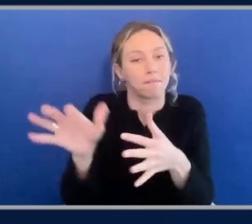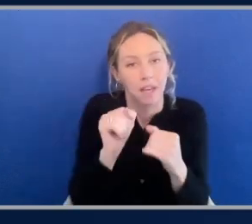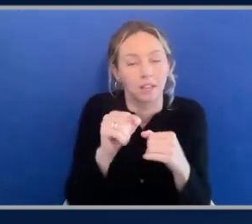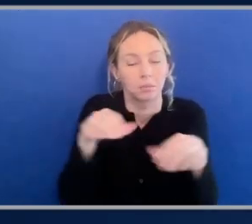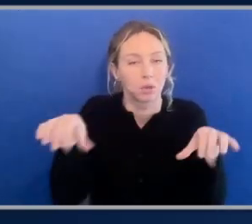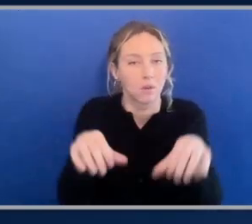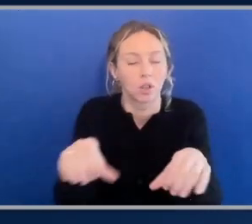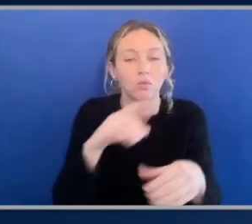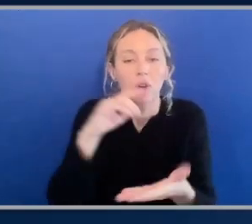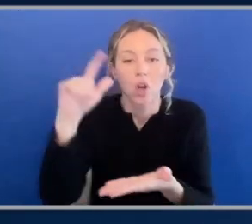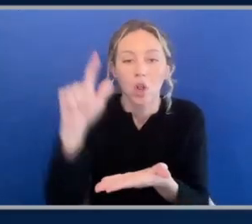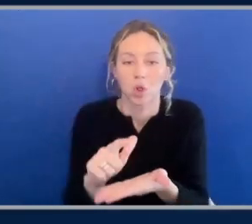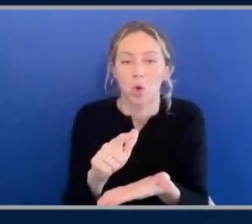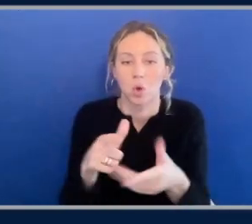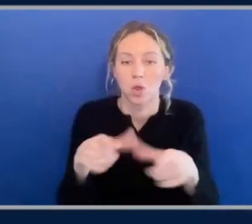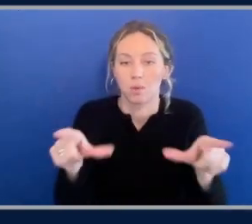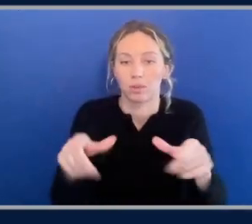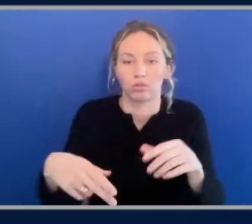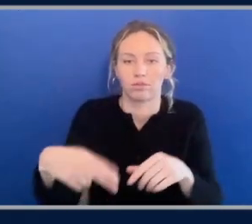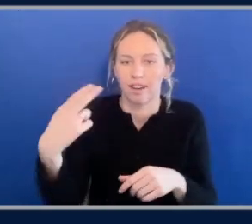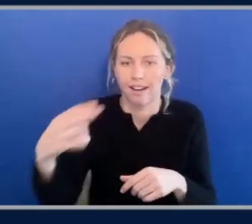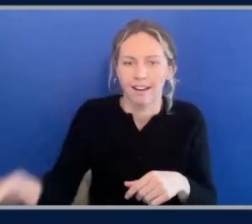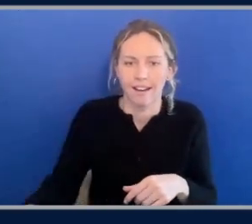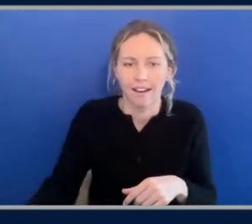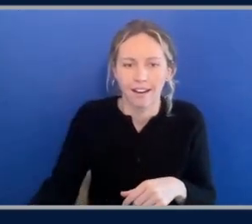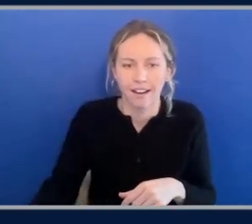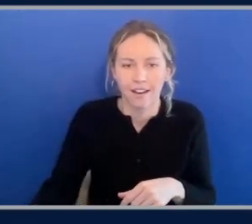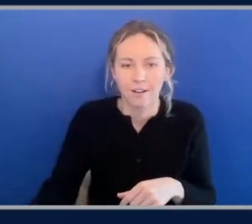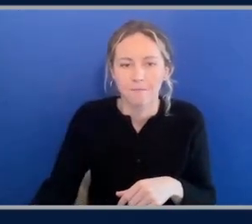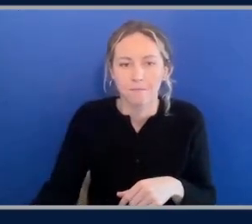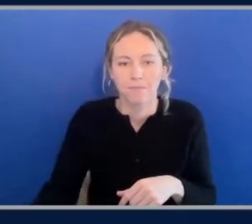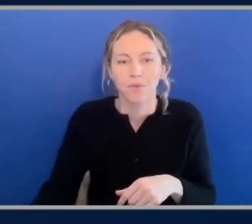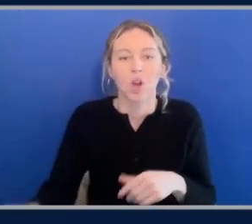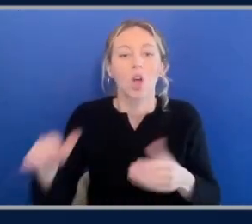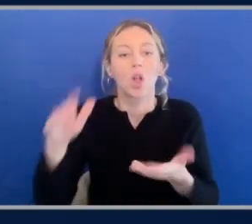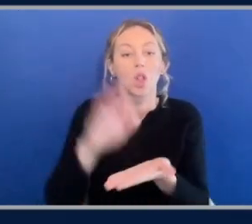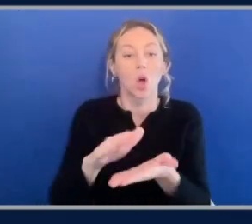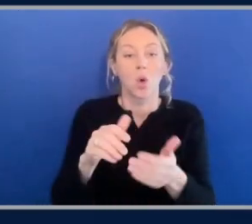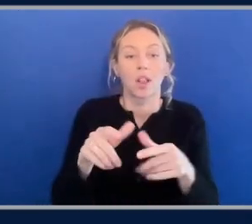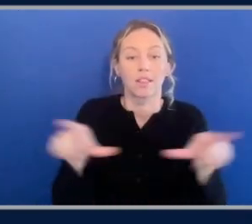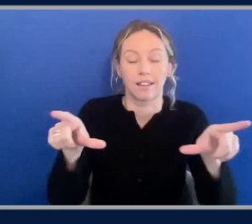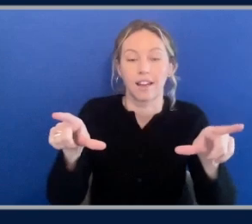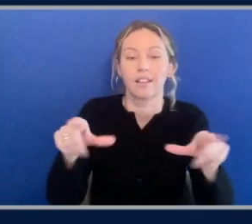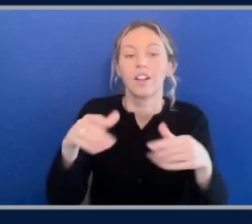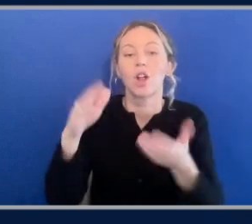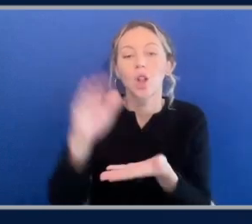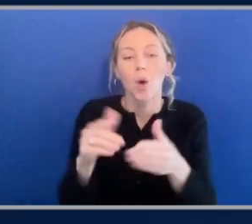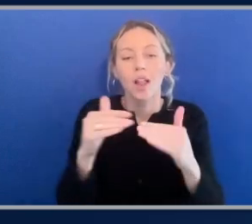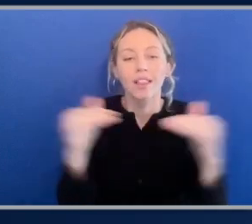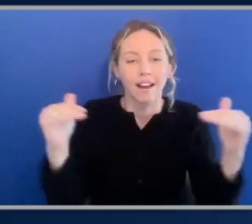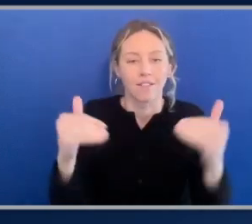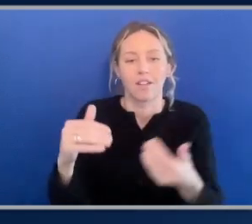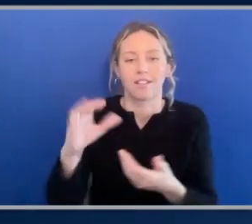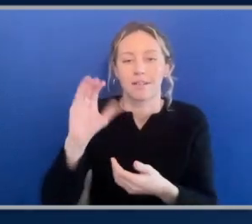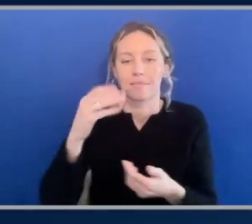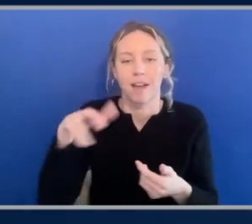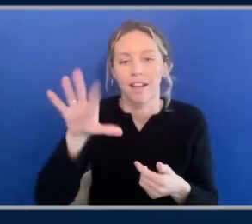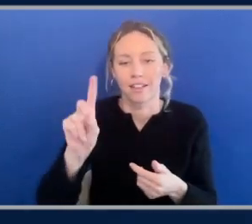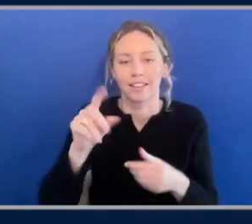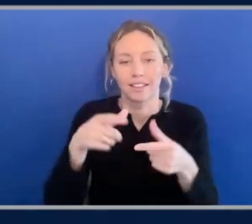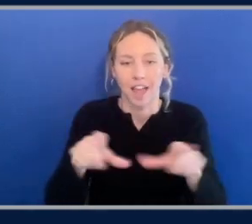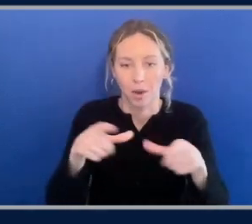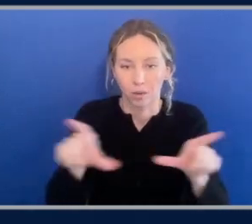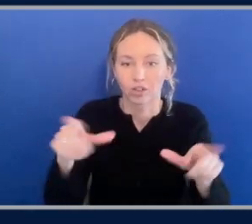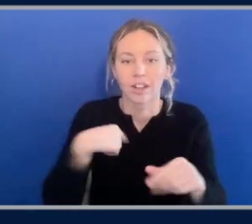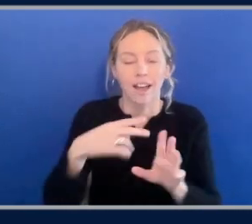compiled language, but it's got a bunch of high-level primitives. We'll talk about that as we get into the actual code demo. Yeah. So it's both really approachable and really, really, really,